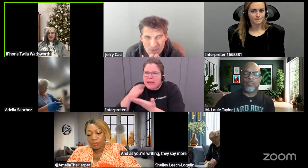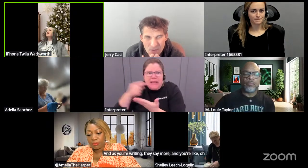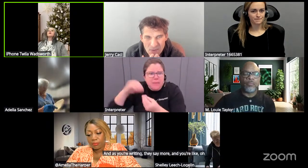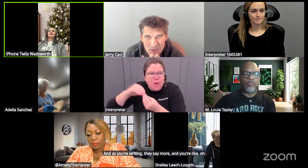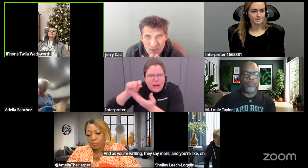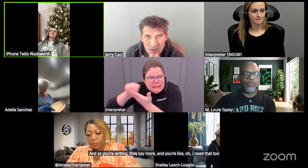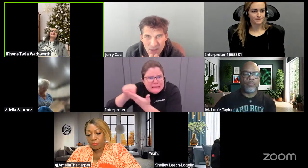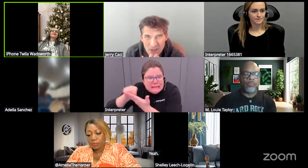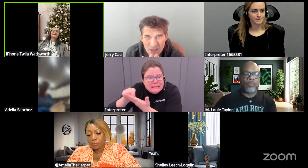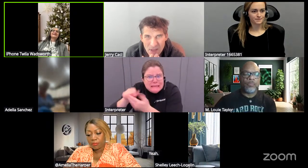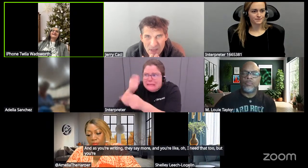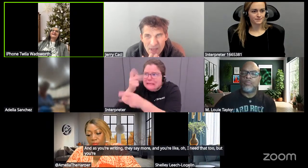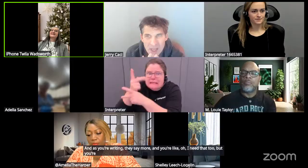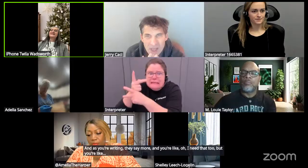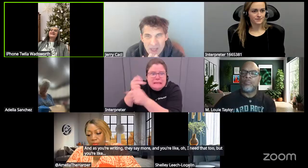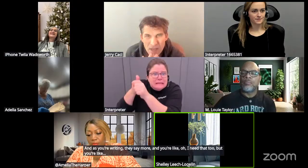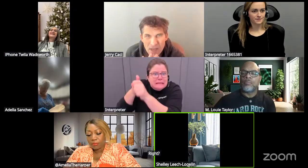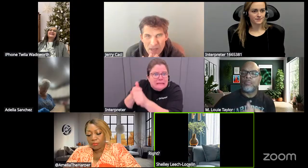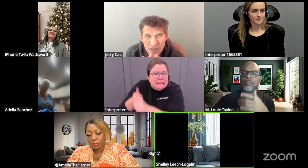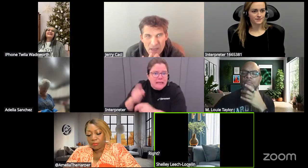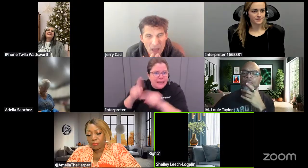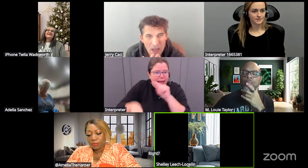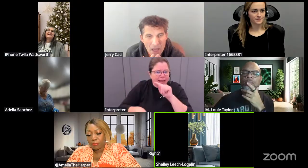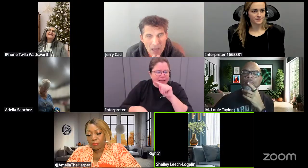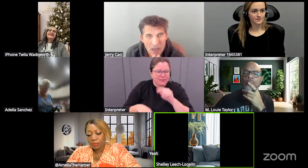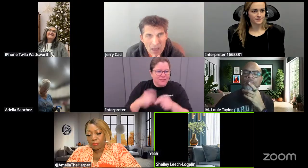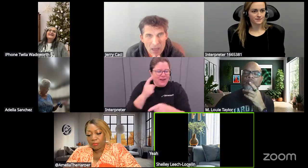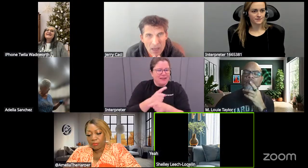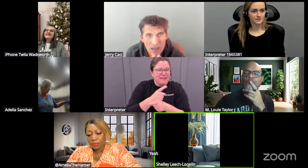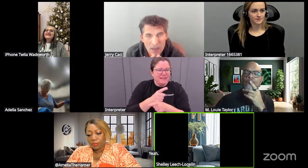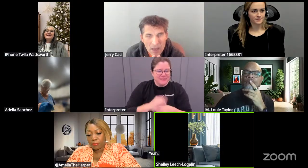But you're like, Yeah.